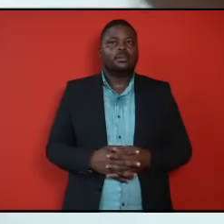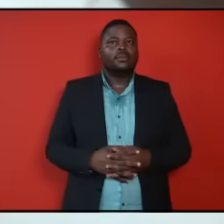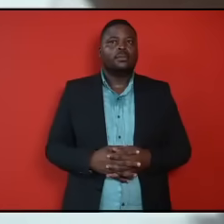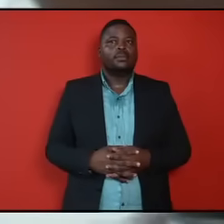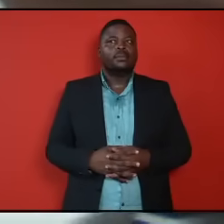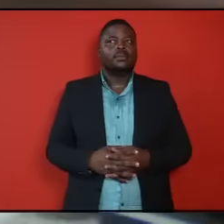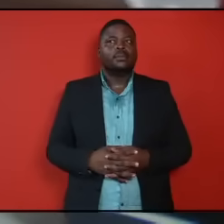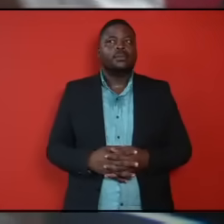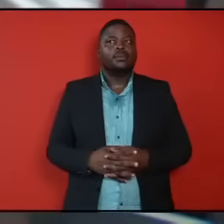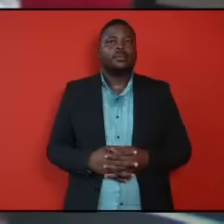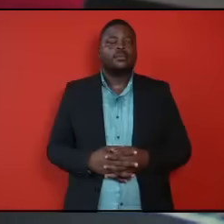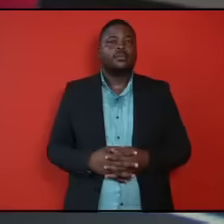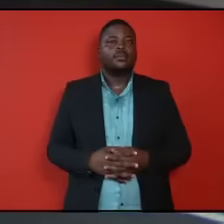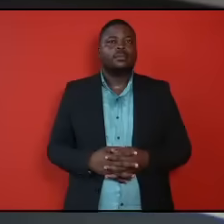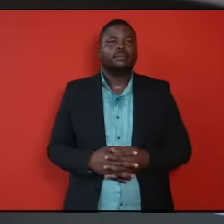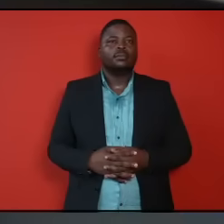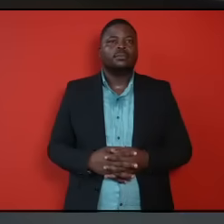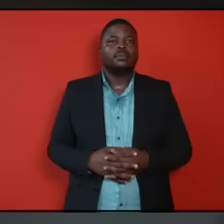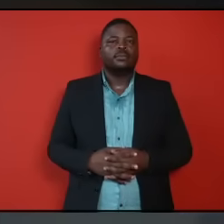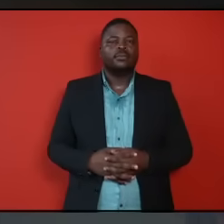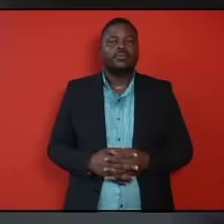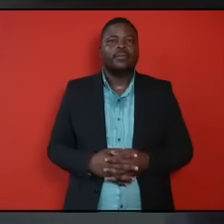Thank you. Thank you very much.